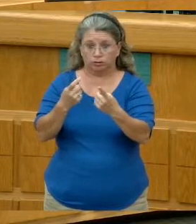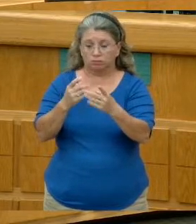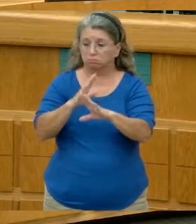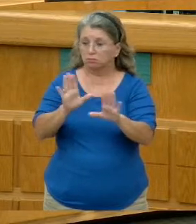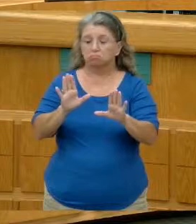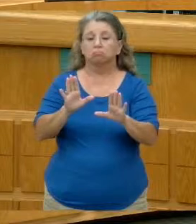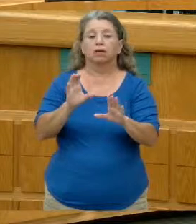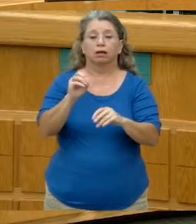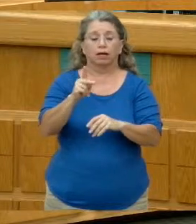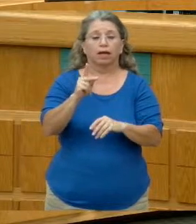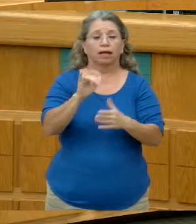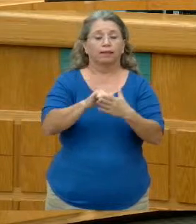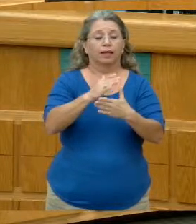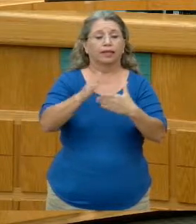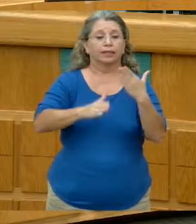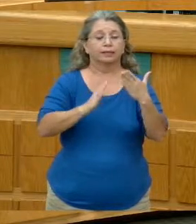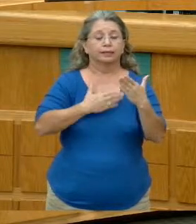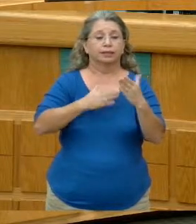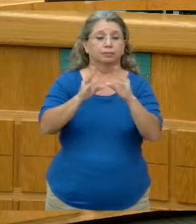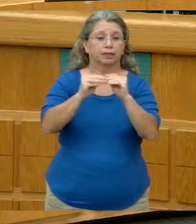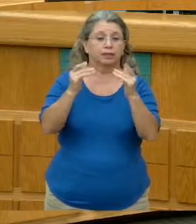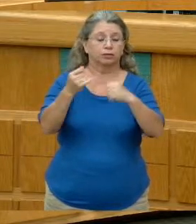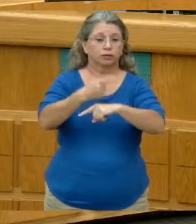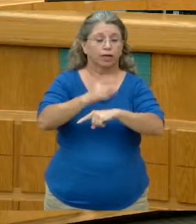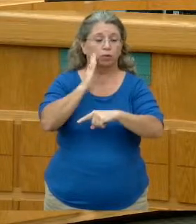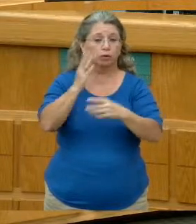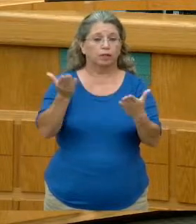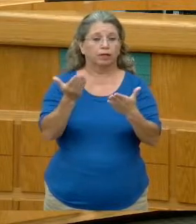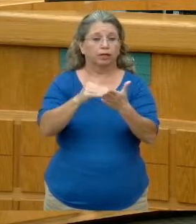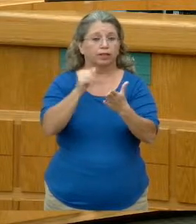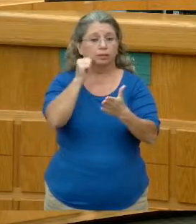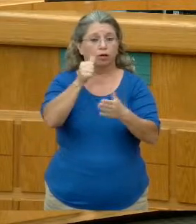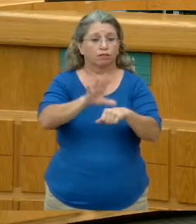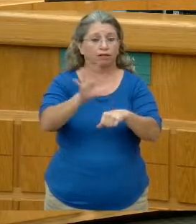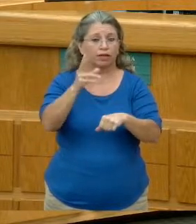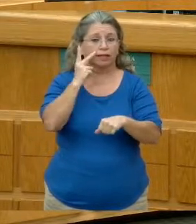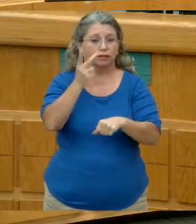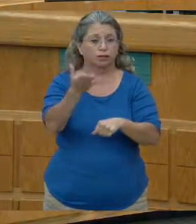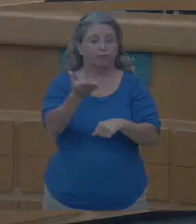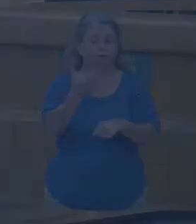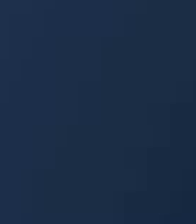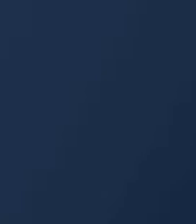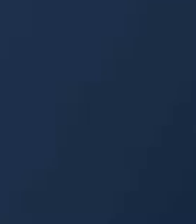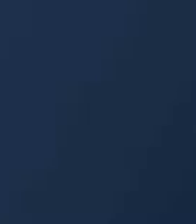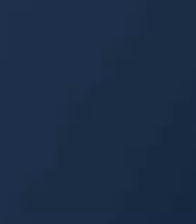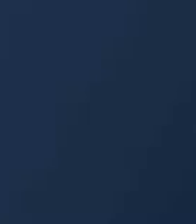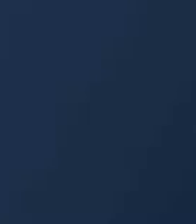good. All right, then that concludes our briefing for today. We'll be back tomorrow at 5 o'clock. We'll see you then. Thank you.